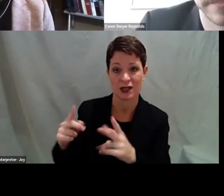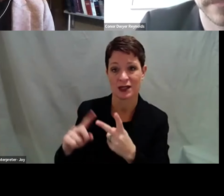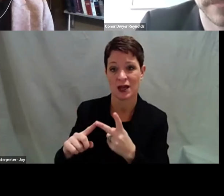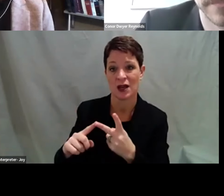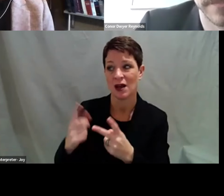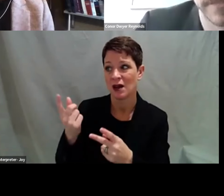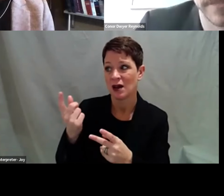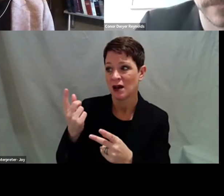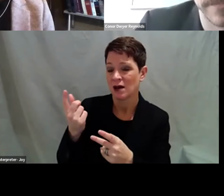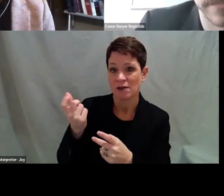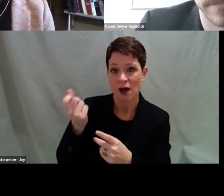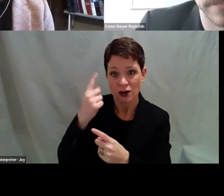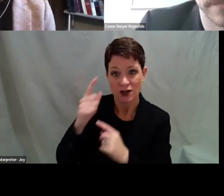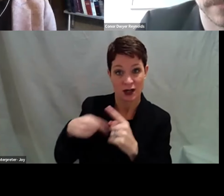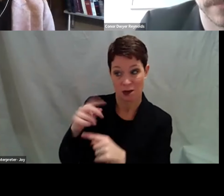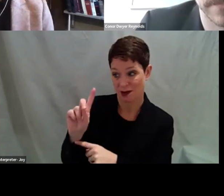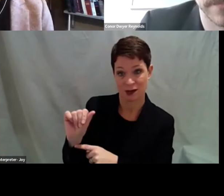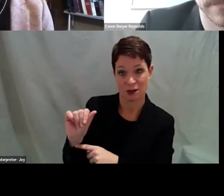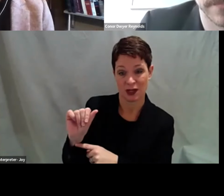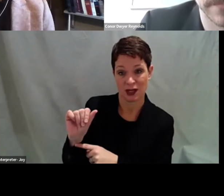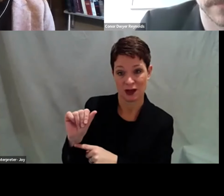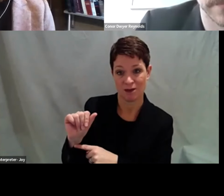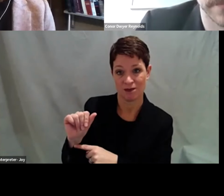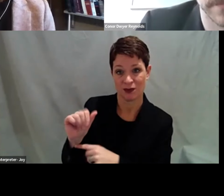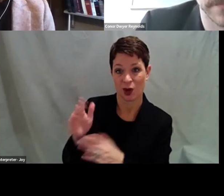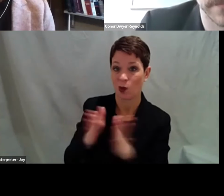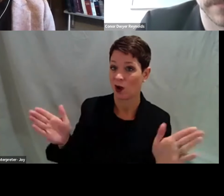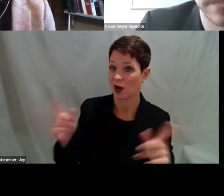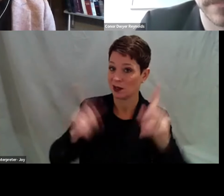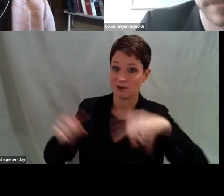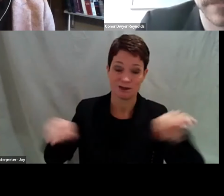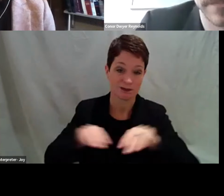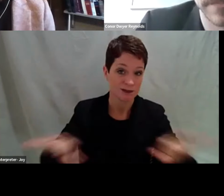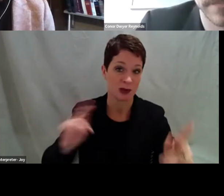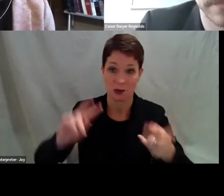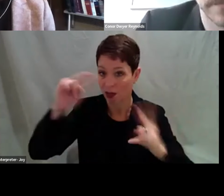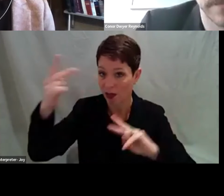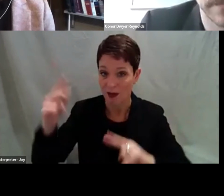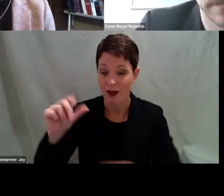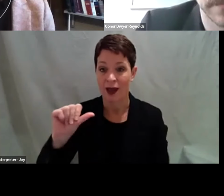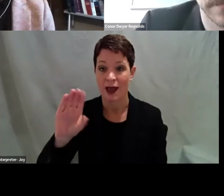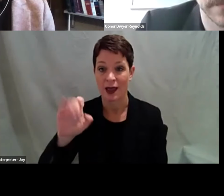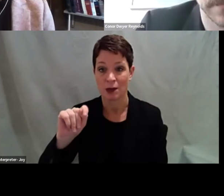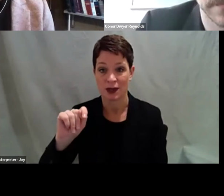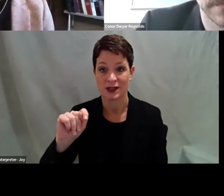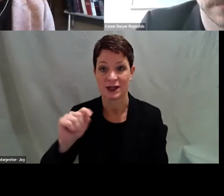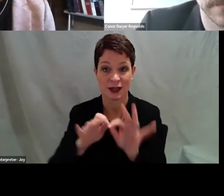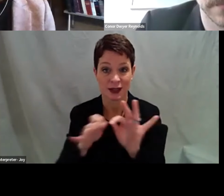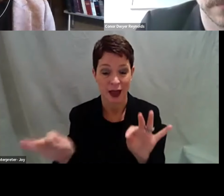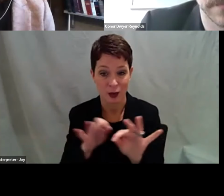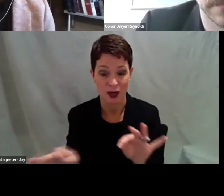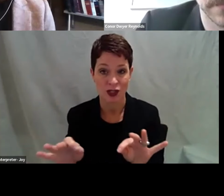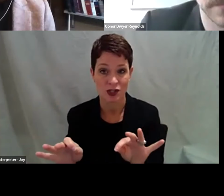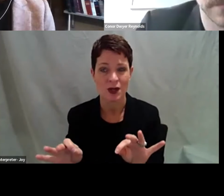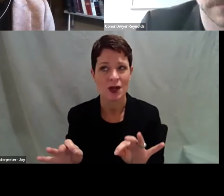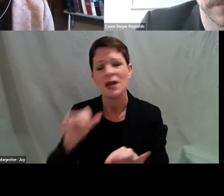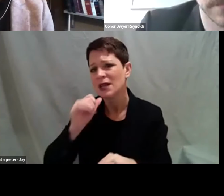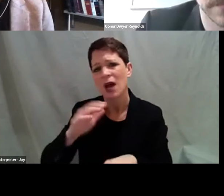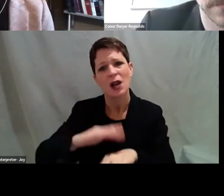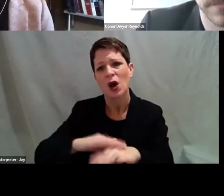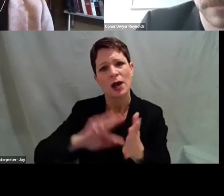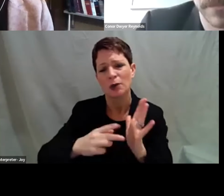of disability are widely disseminated. Ableist language, albeit likely